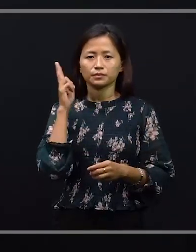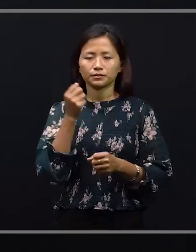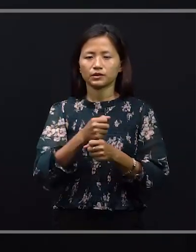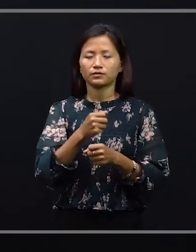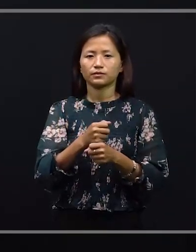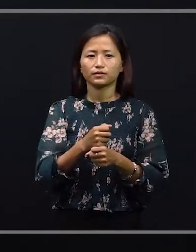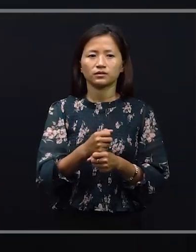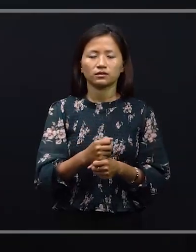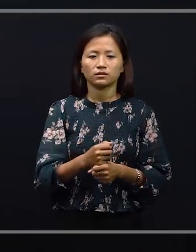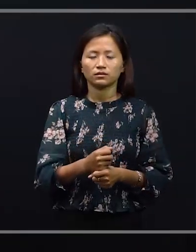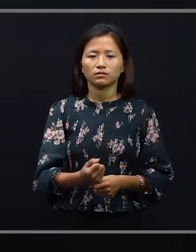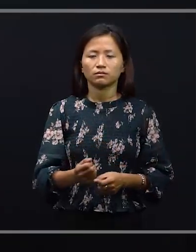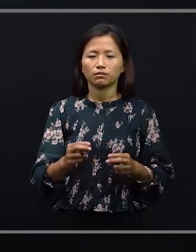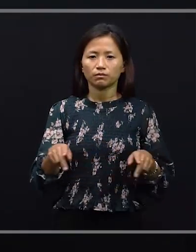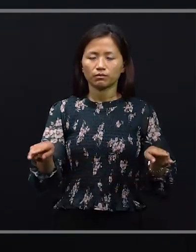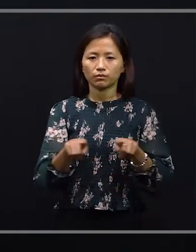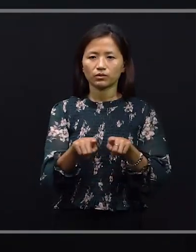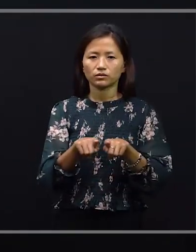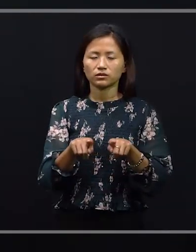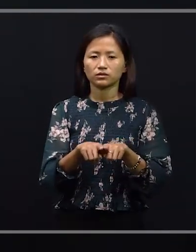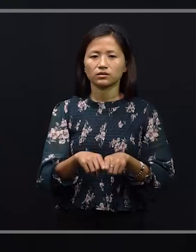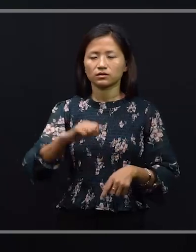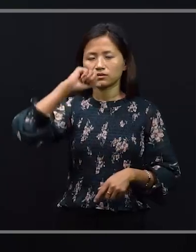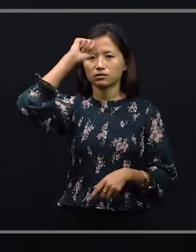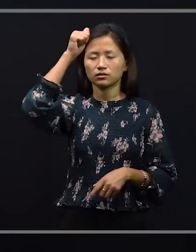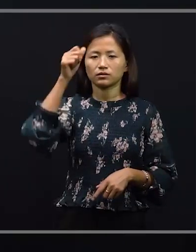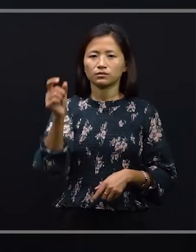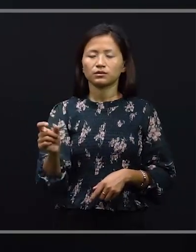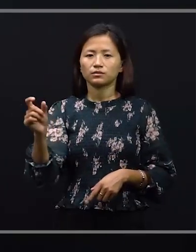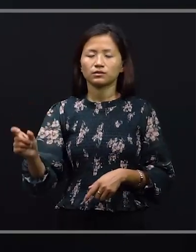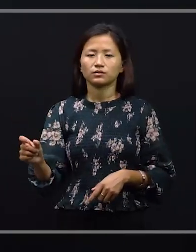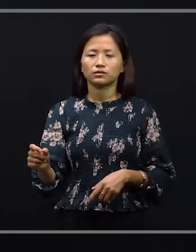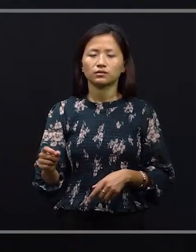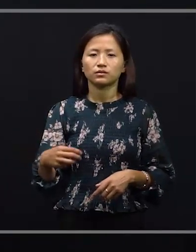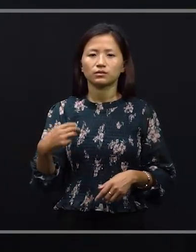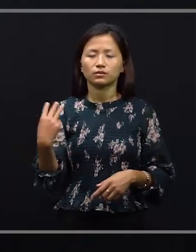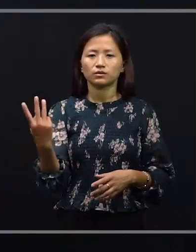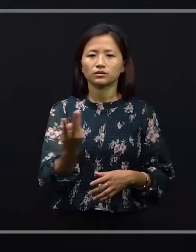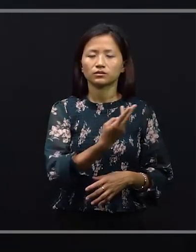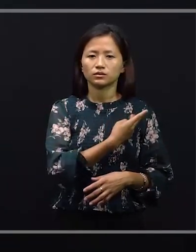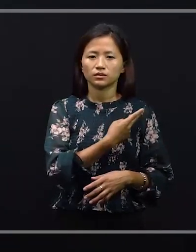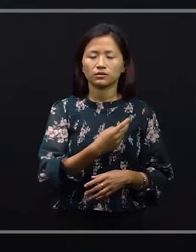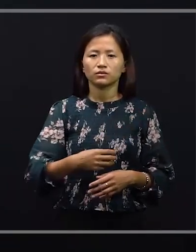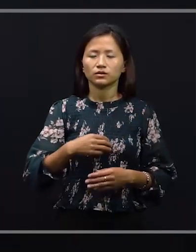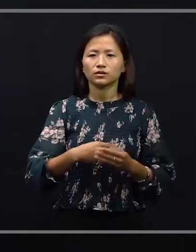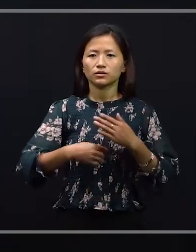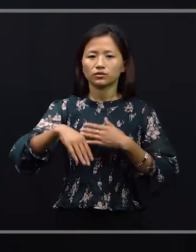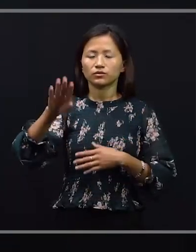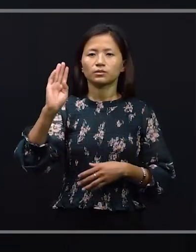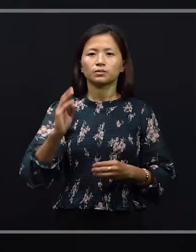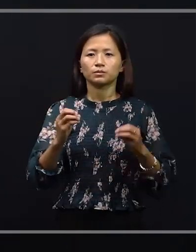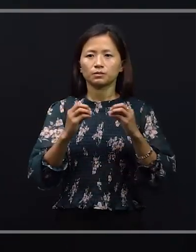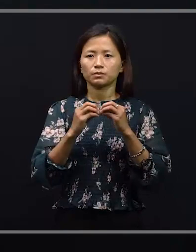government, what the Indian peoples did was, okay, many of them, That is, they boycotted foreign